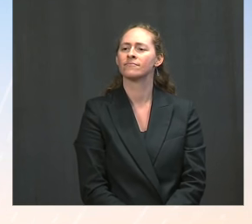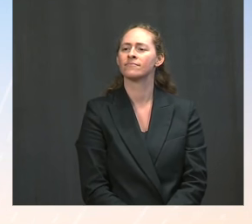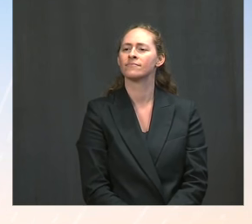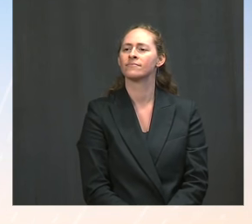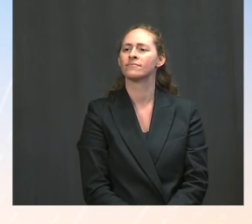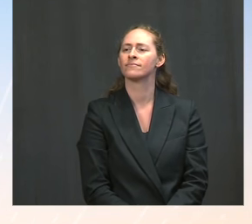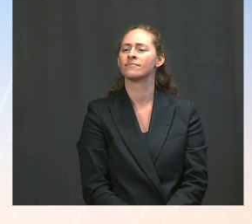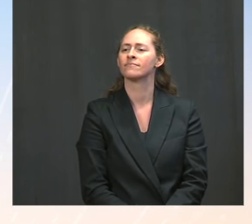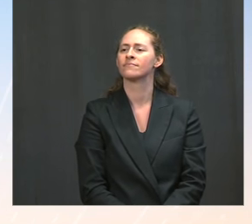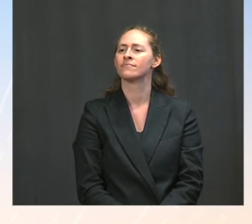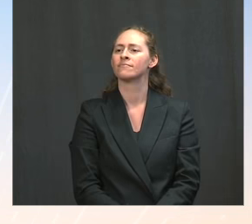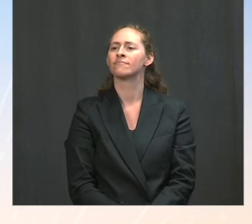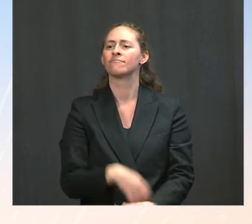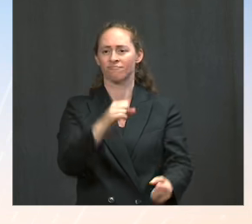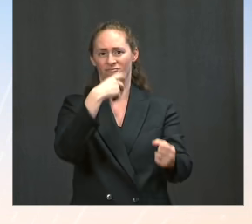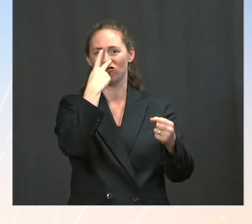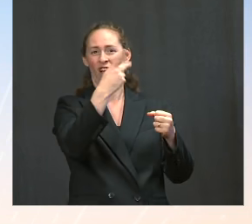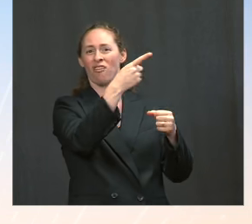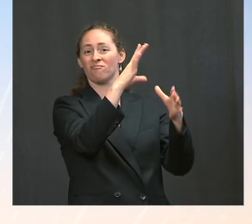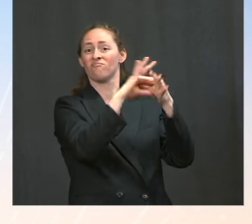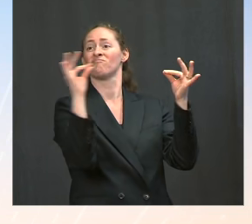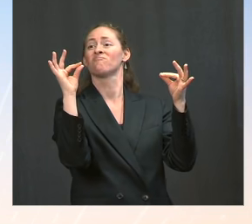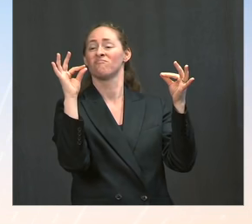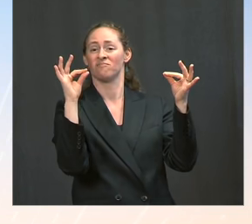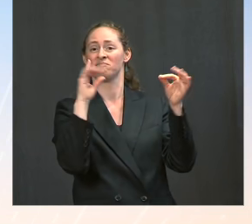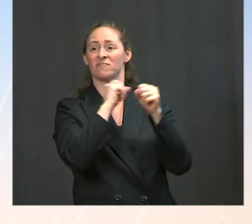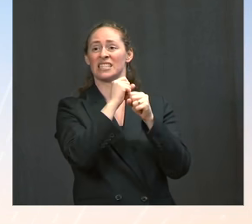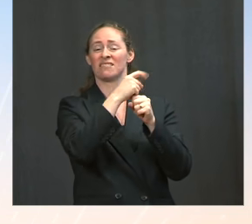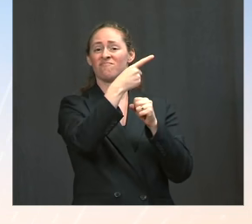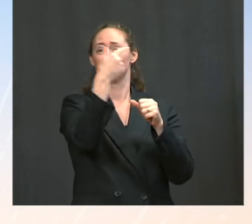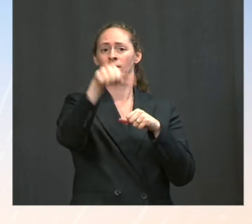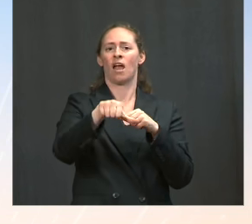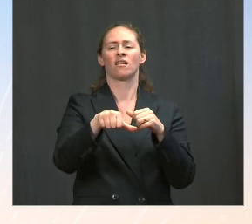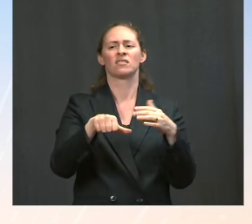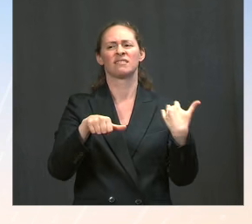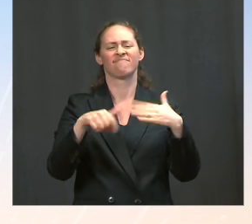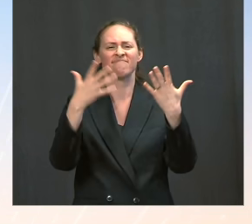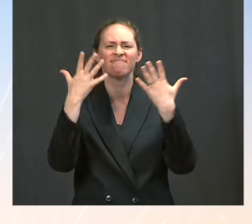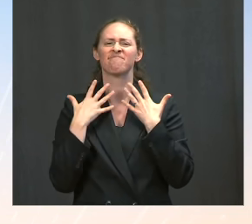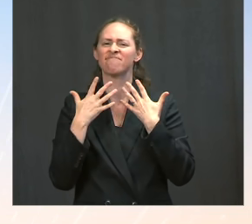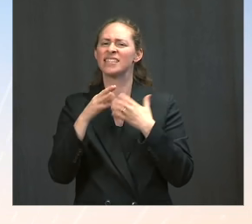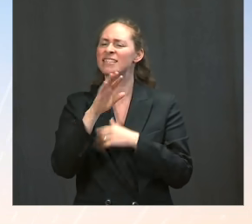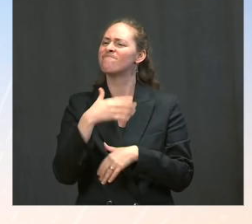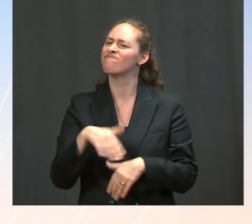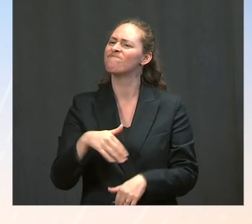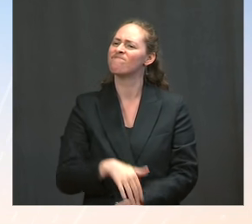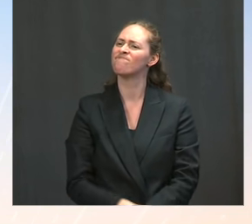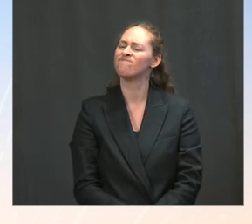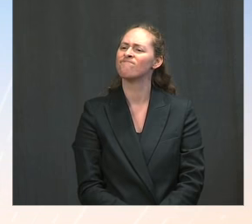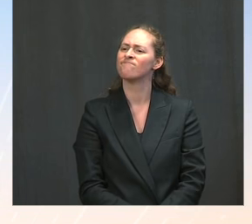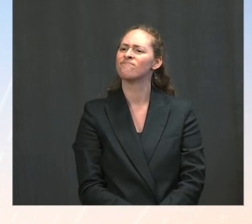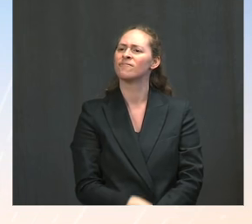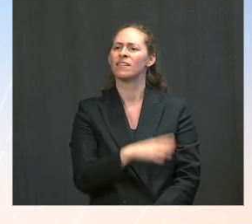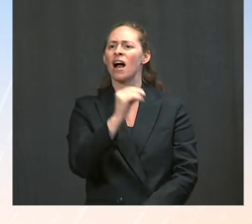WHO study. We're deeply disappointed. Their position is irresponsible and, frankly, dangerous. Alongside